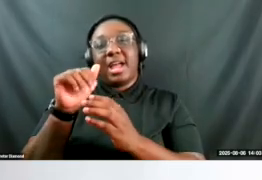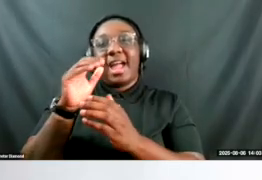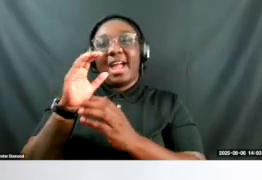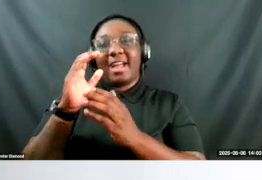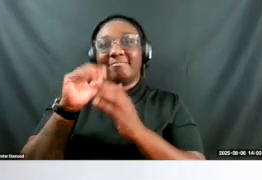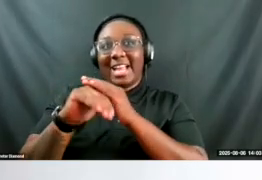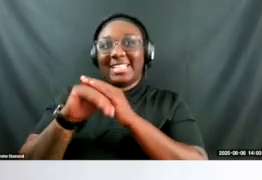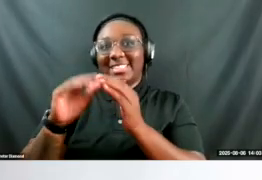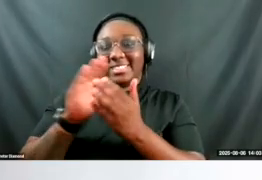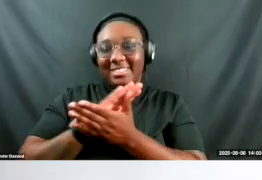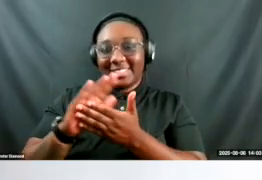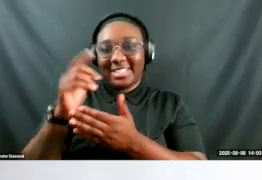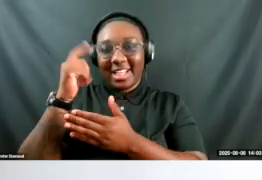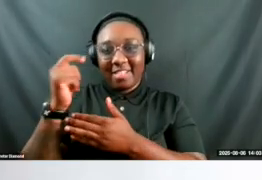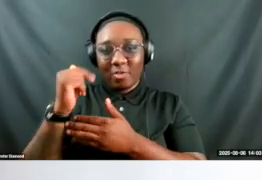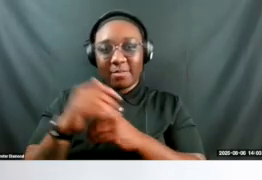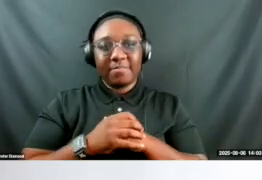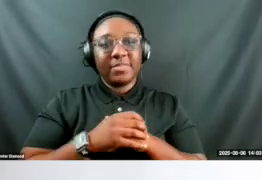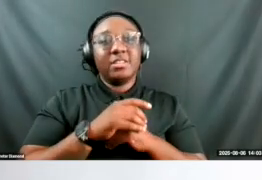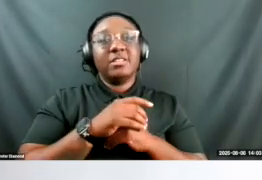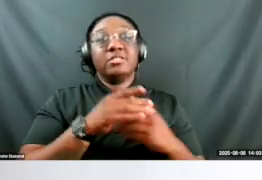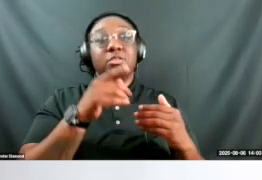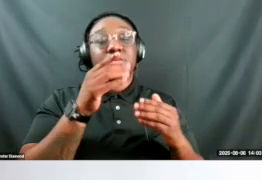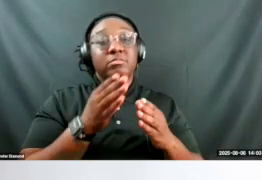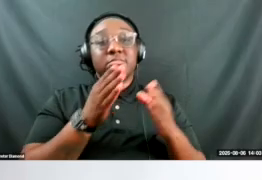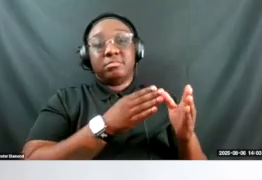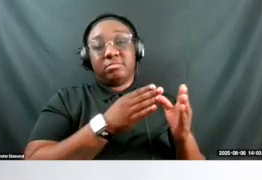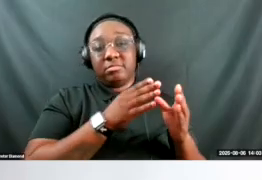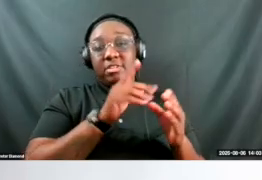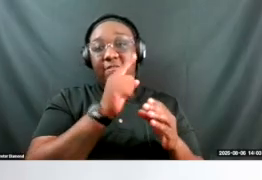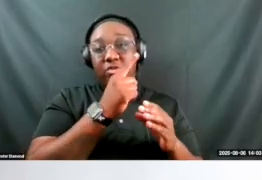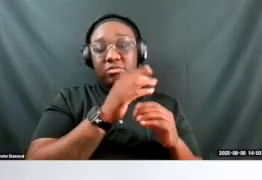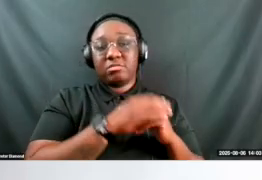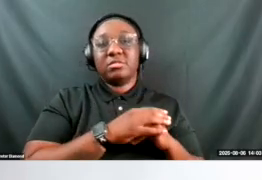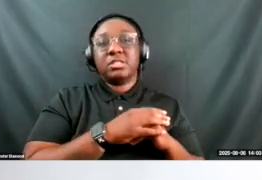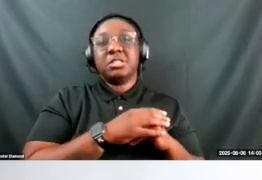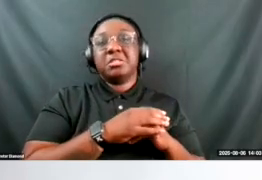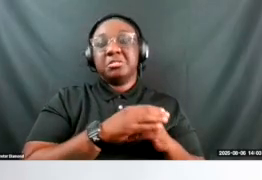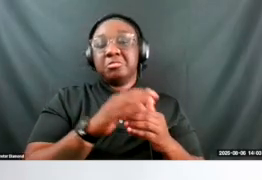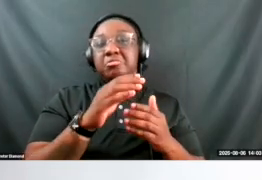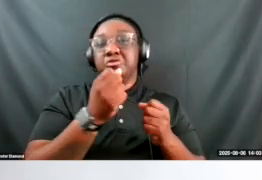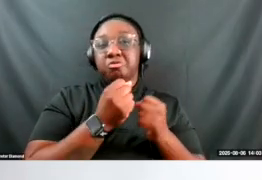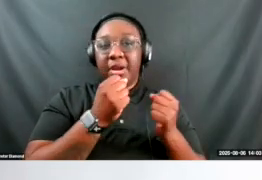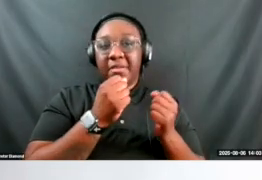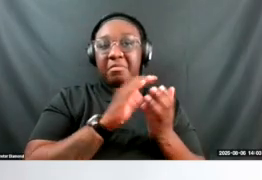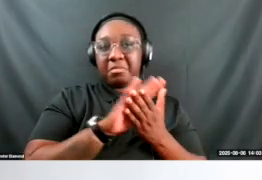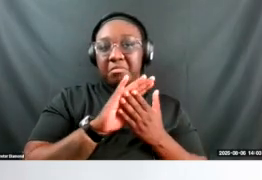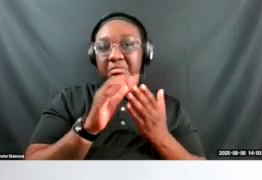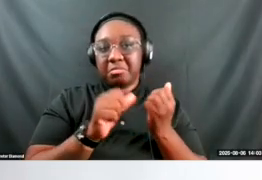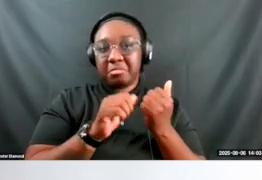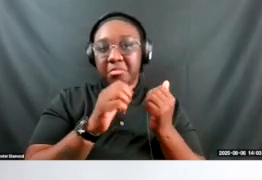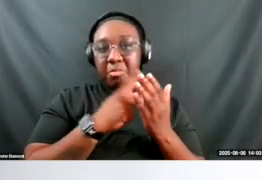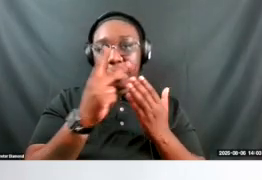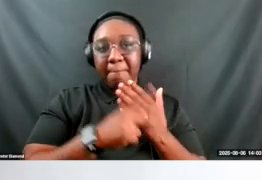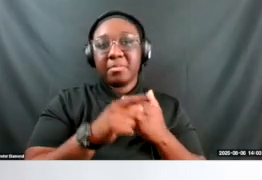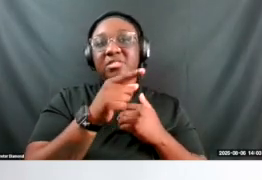Assistance Program, focus areas for this program include program alignment with other individual